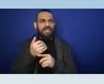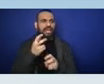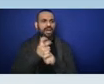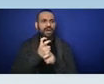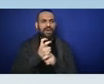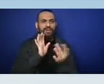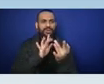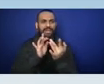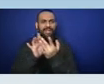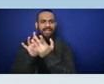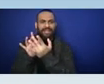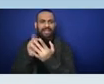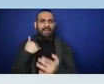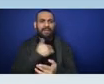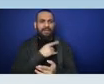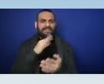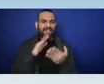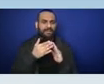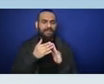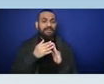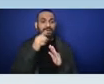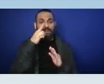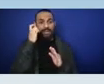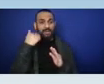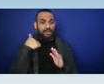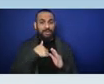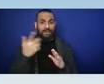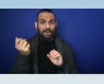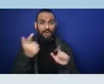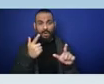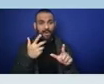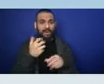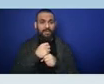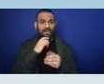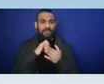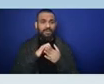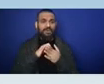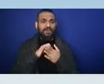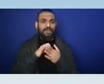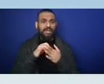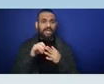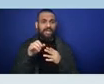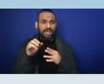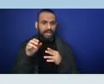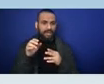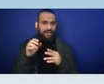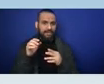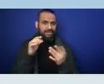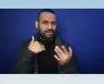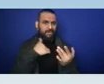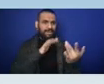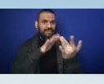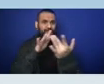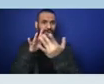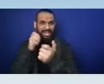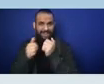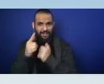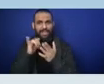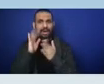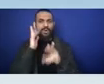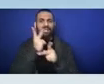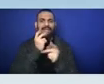additional vaccines to some of those federally qualified health clinics, and possibly other methods of making sure that we get to some